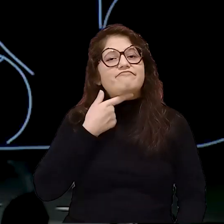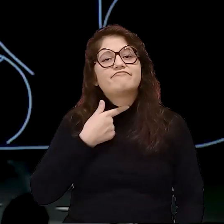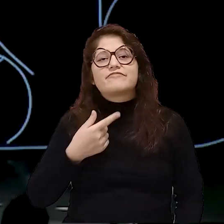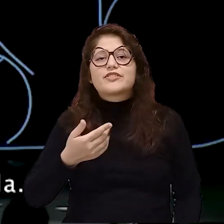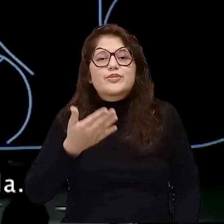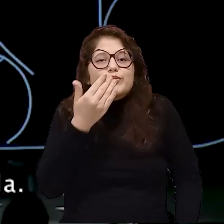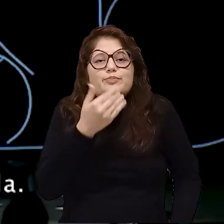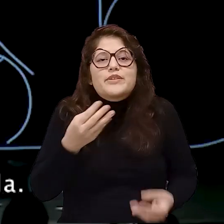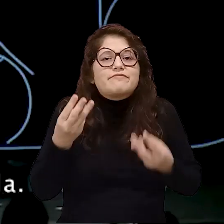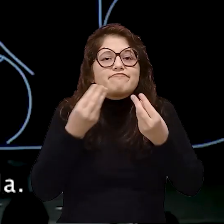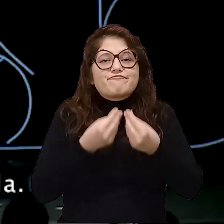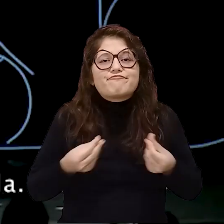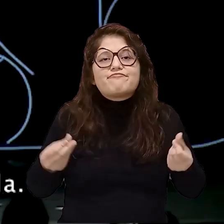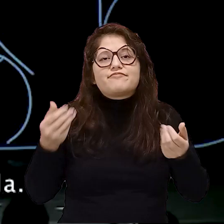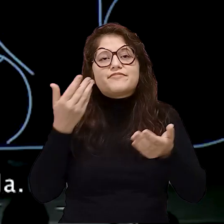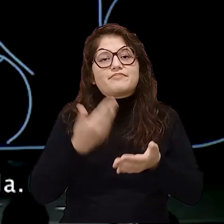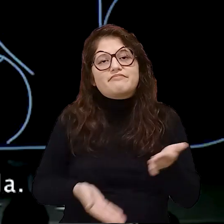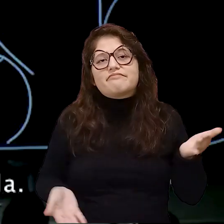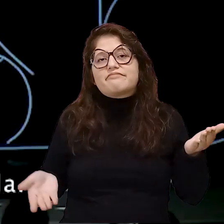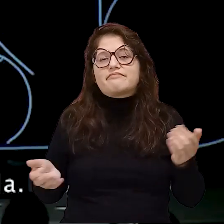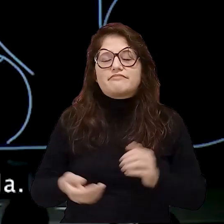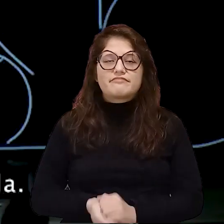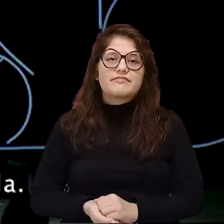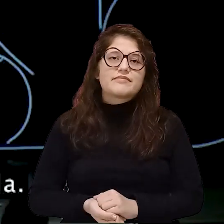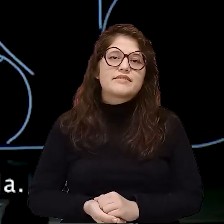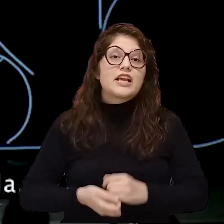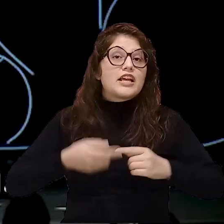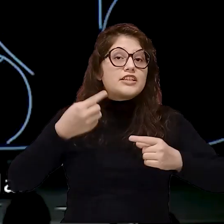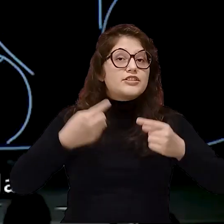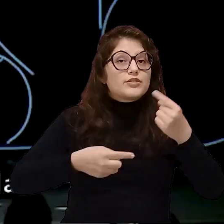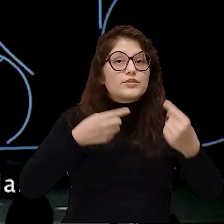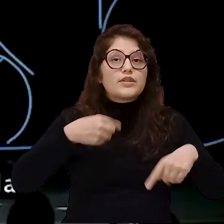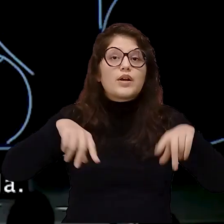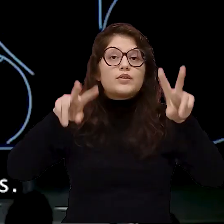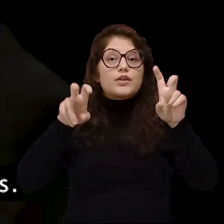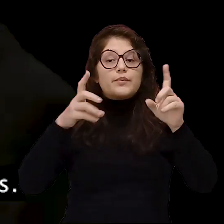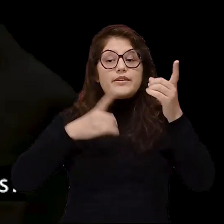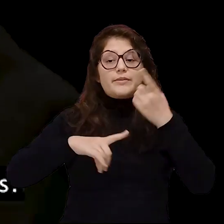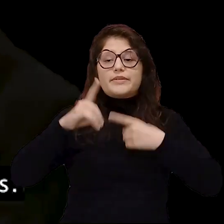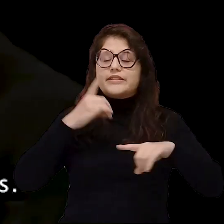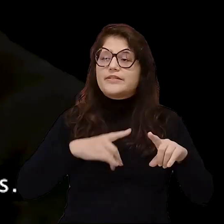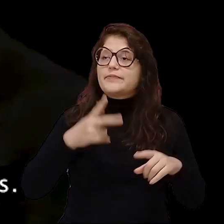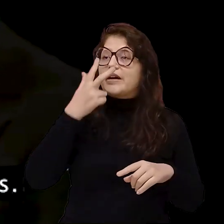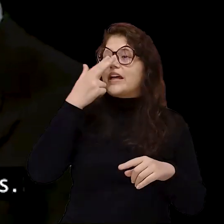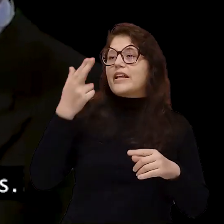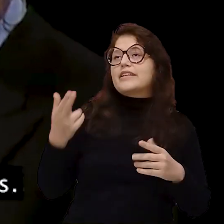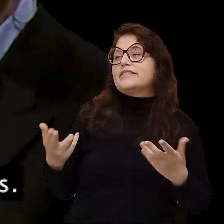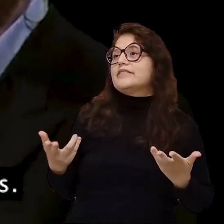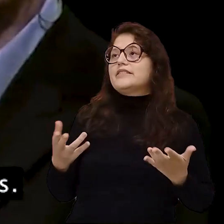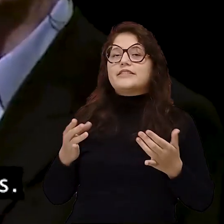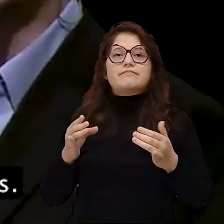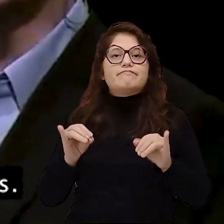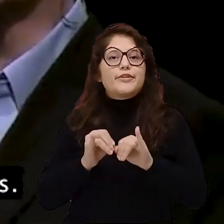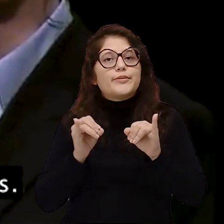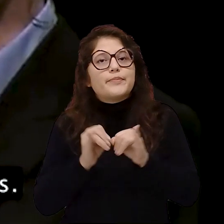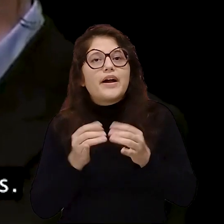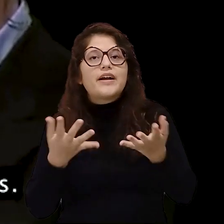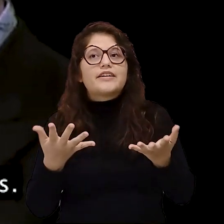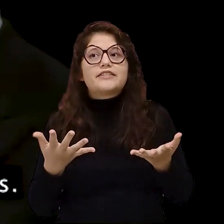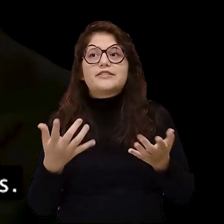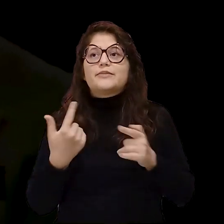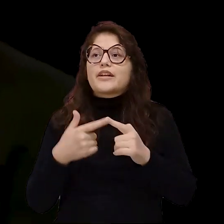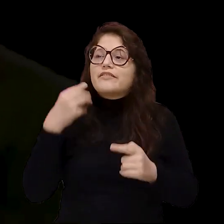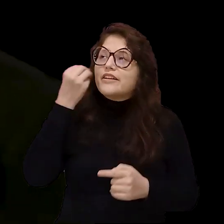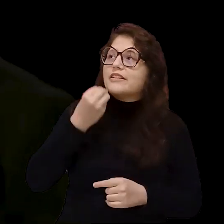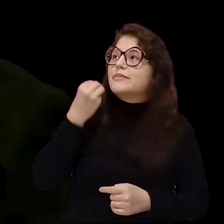plate and cut it up and chew it and swallow it. And it felt to me like the Stations of the